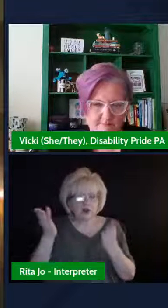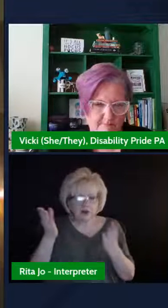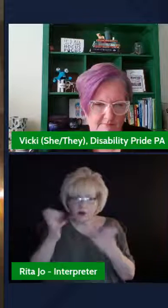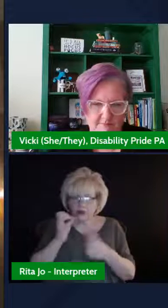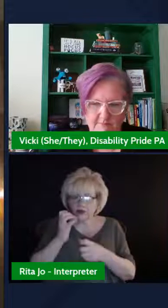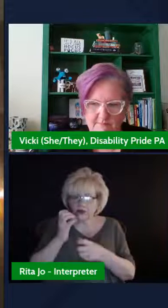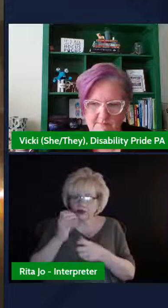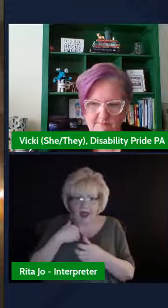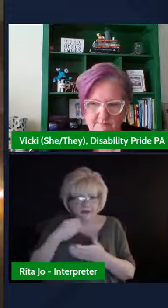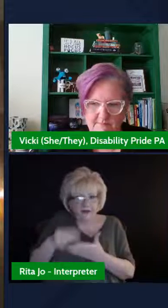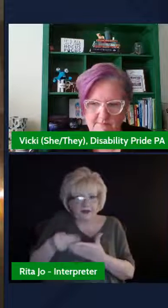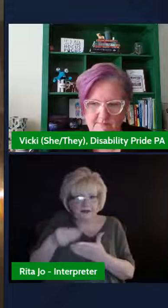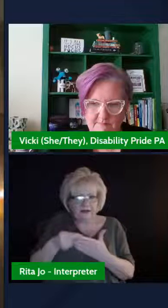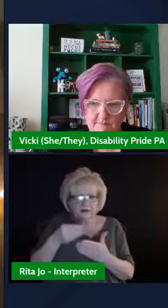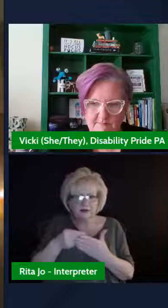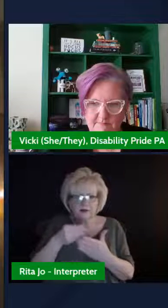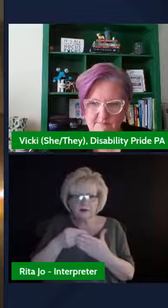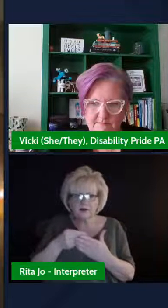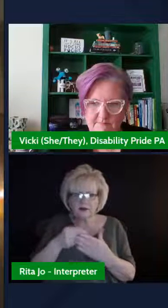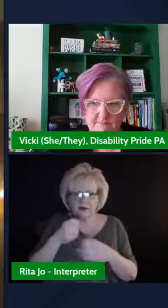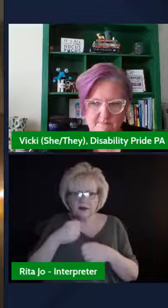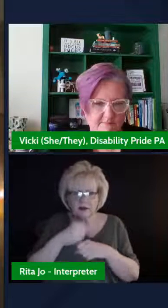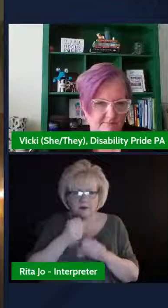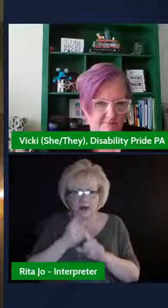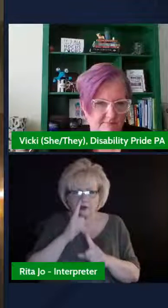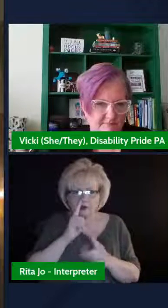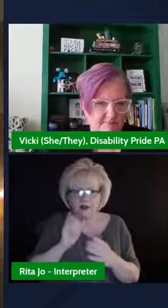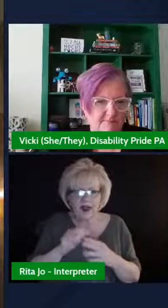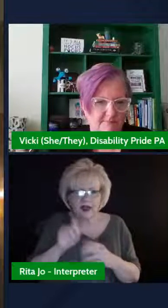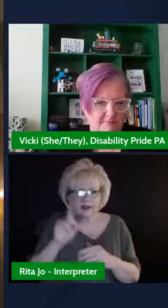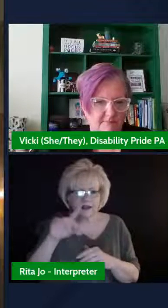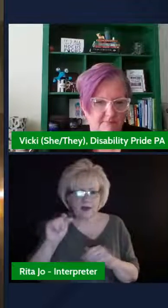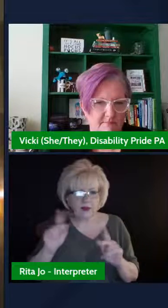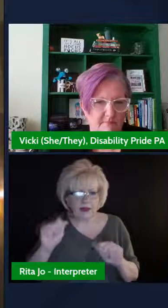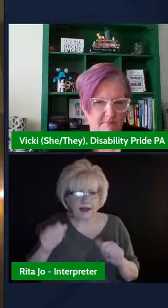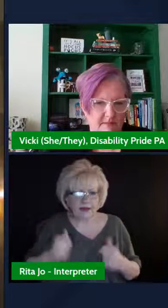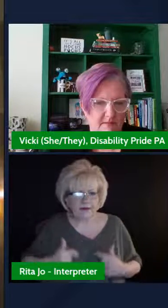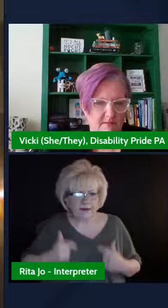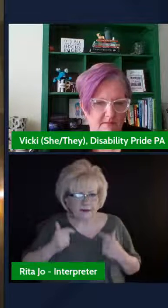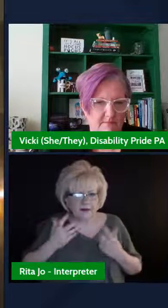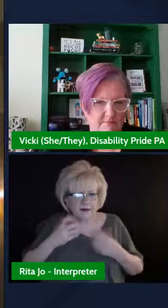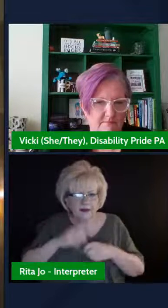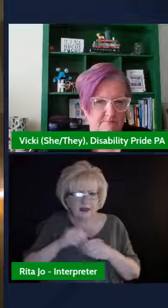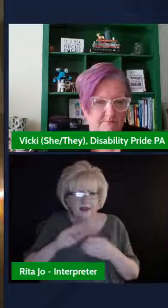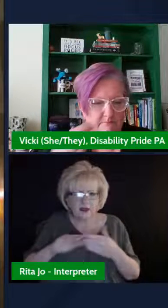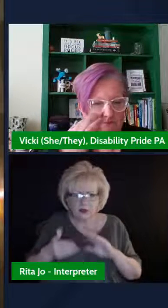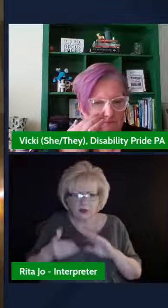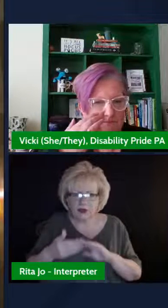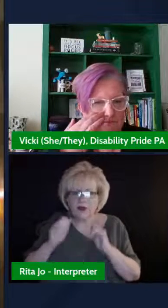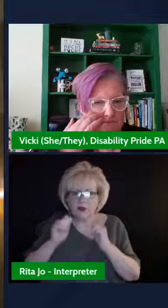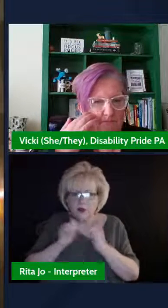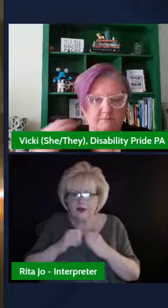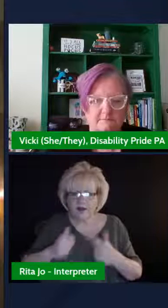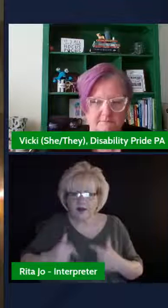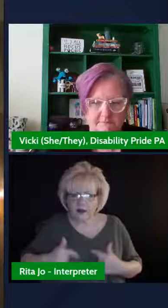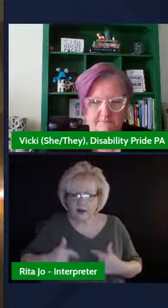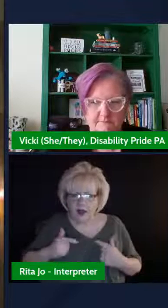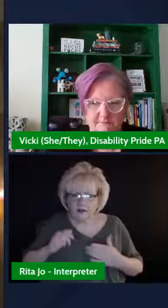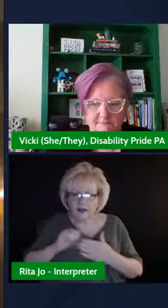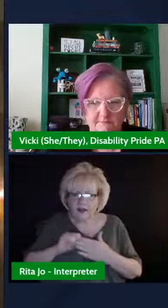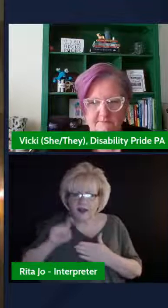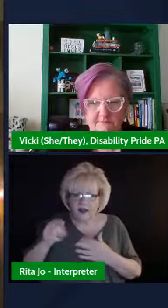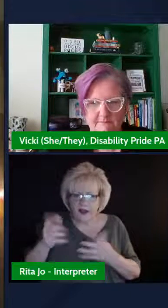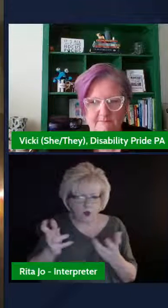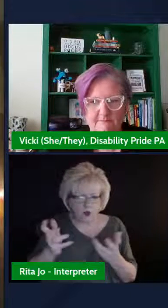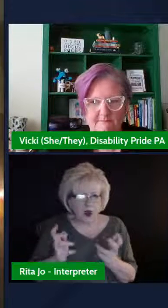sure that the disabled people can live in the community with uh, the lives they want to lead, with the activities